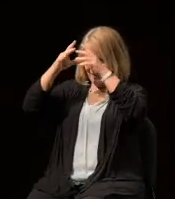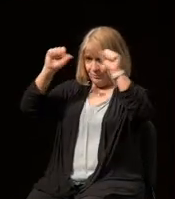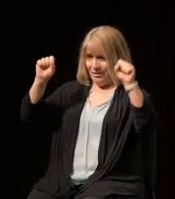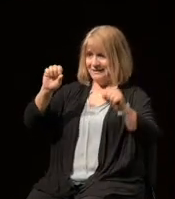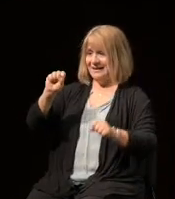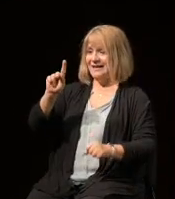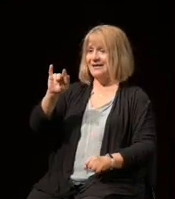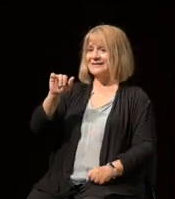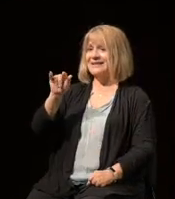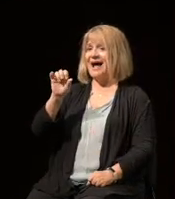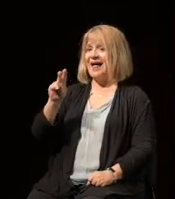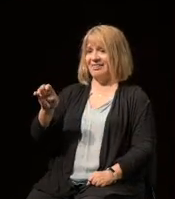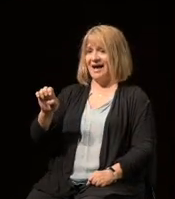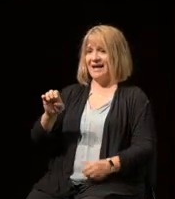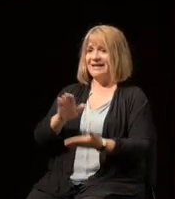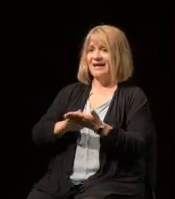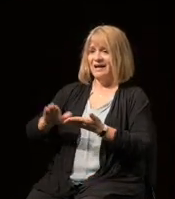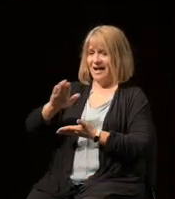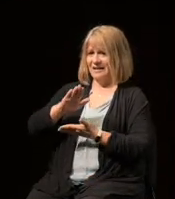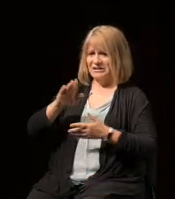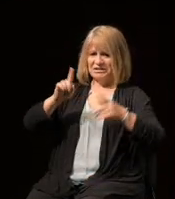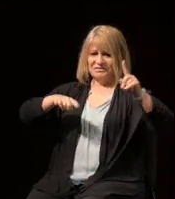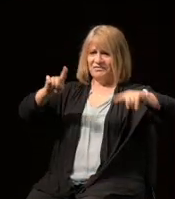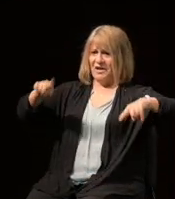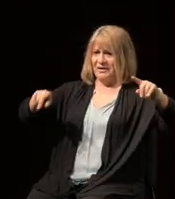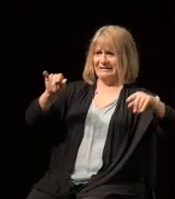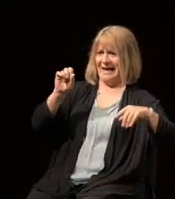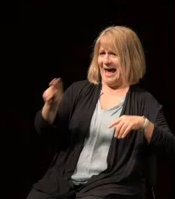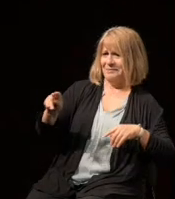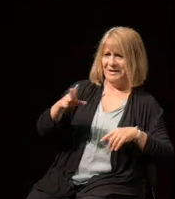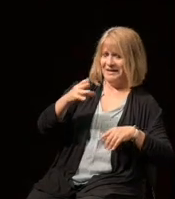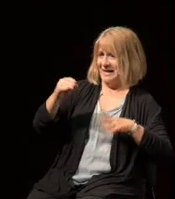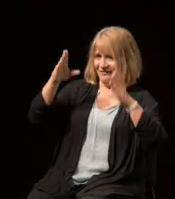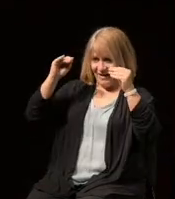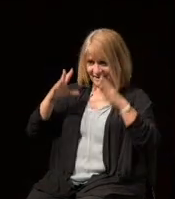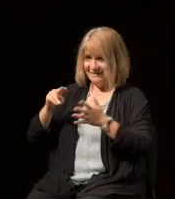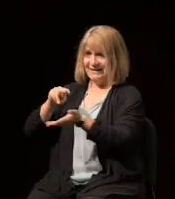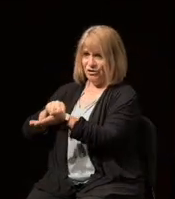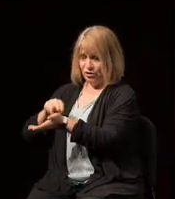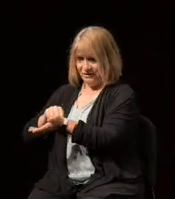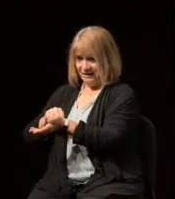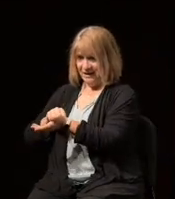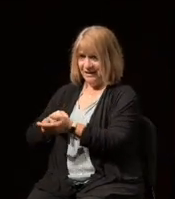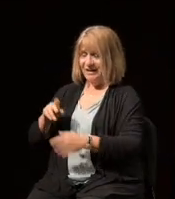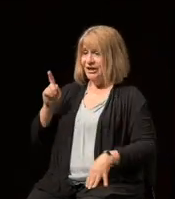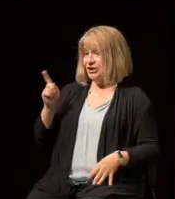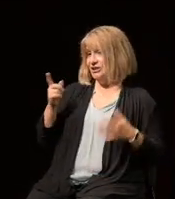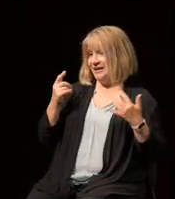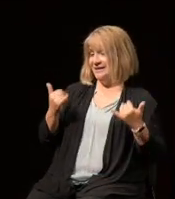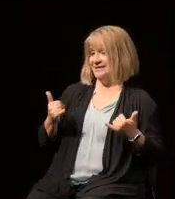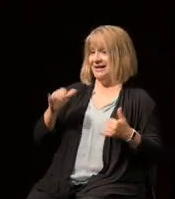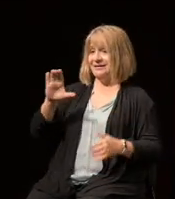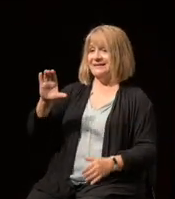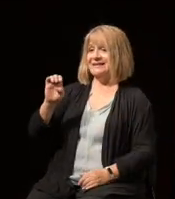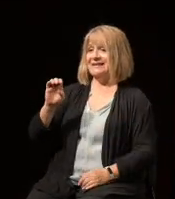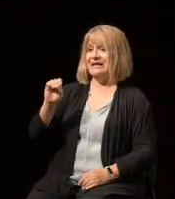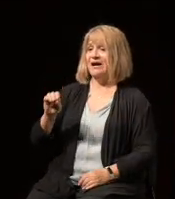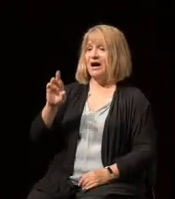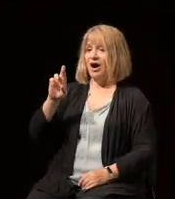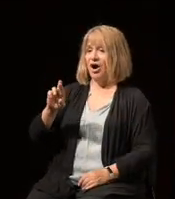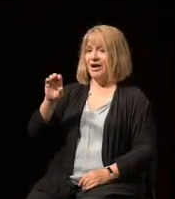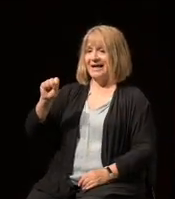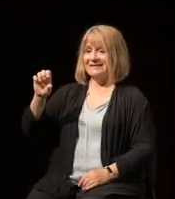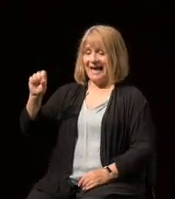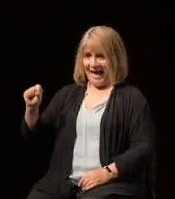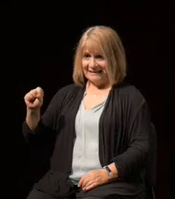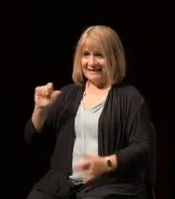College, various administrative positions, and faculty in nursing. She is now the CEO of RSS